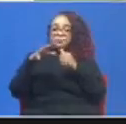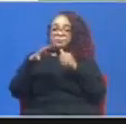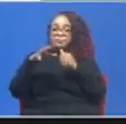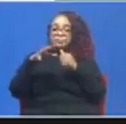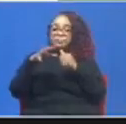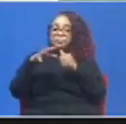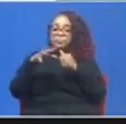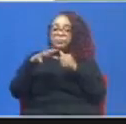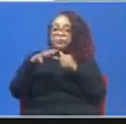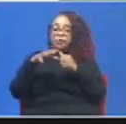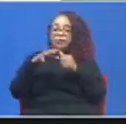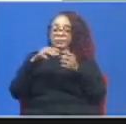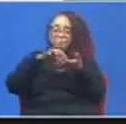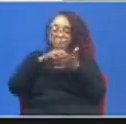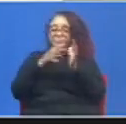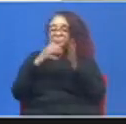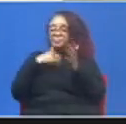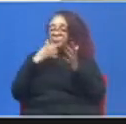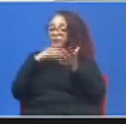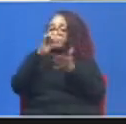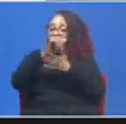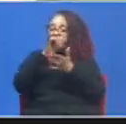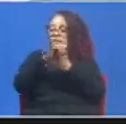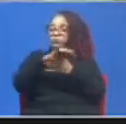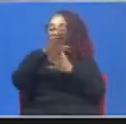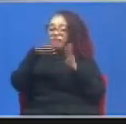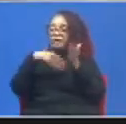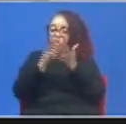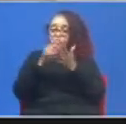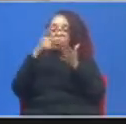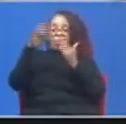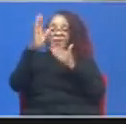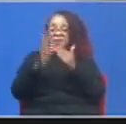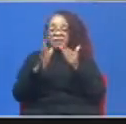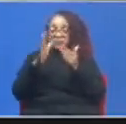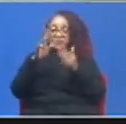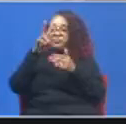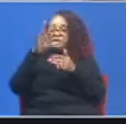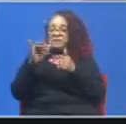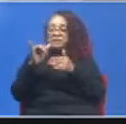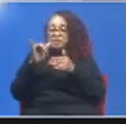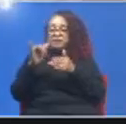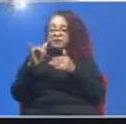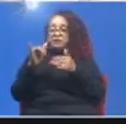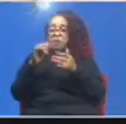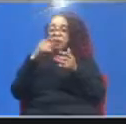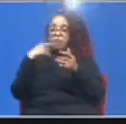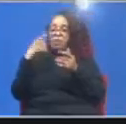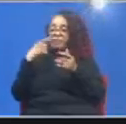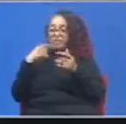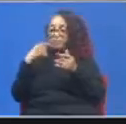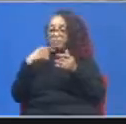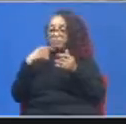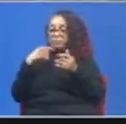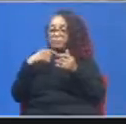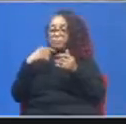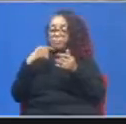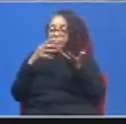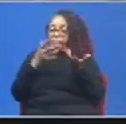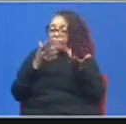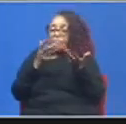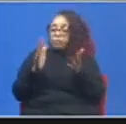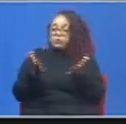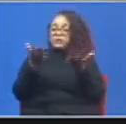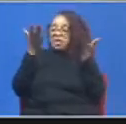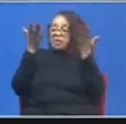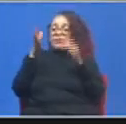will advance to national finals. Overall winners will receive the government-backed awards and incubation support to scale